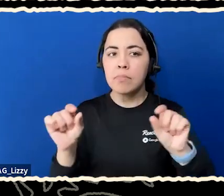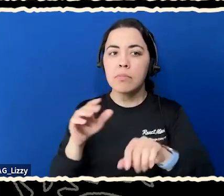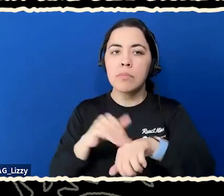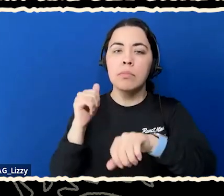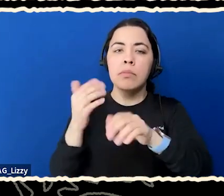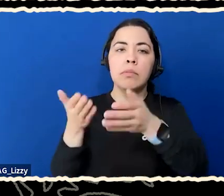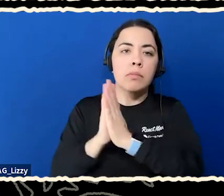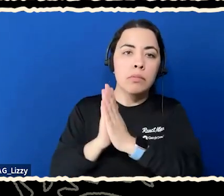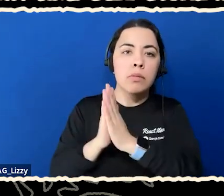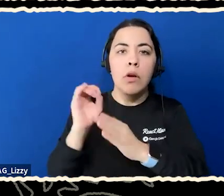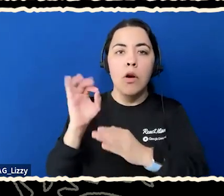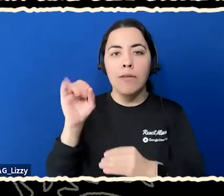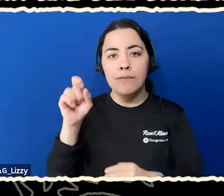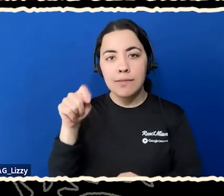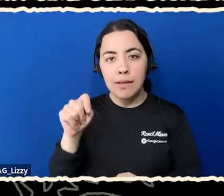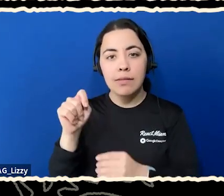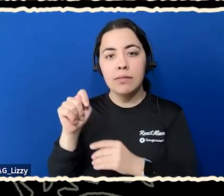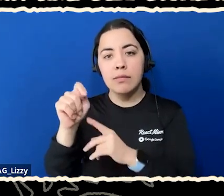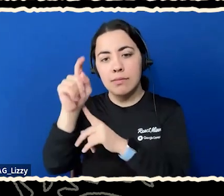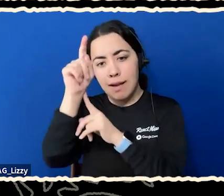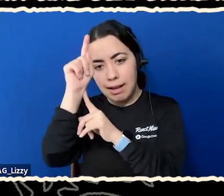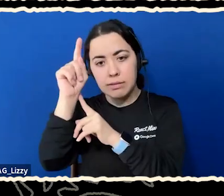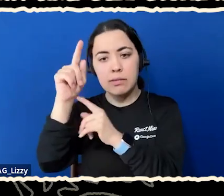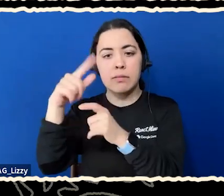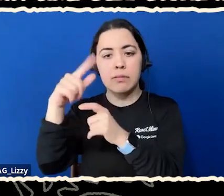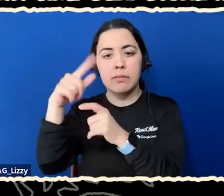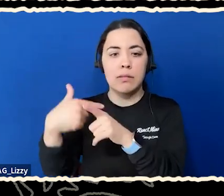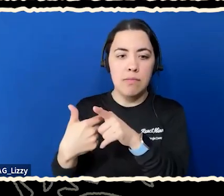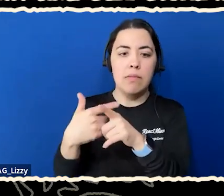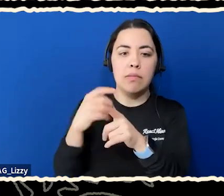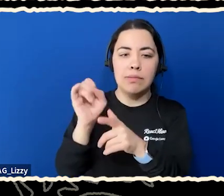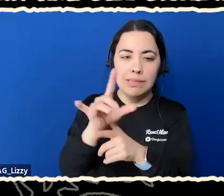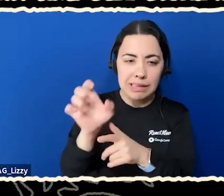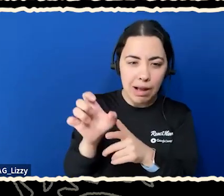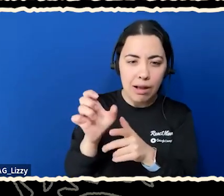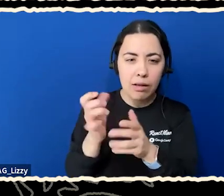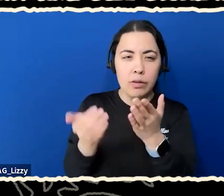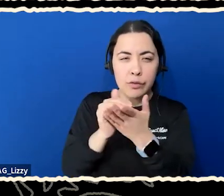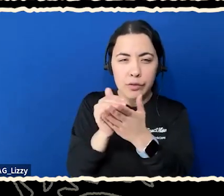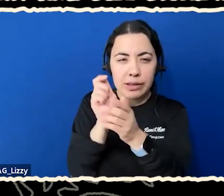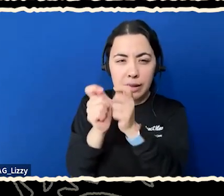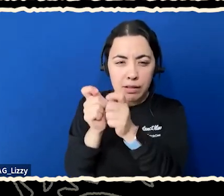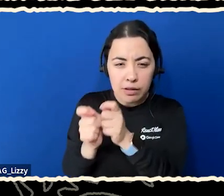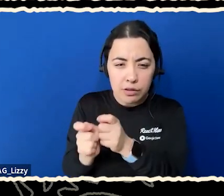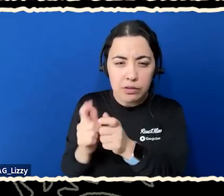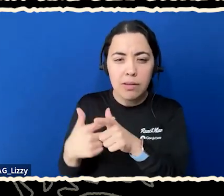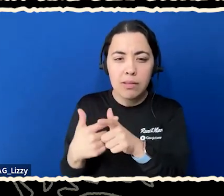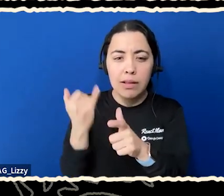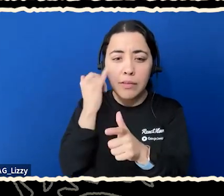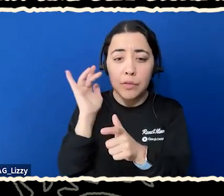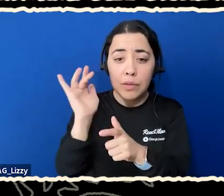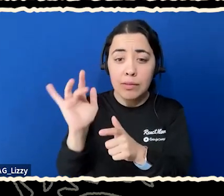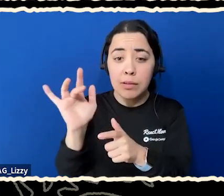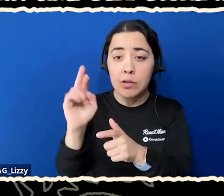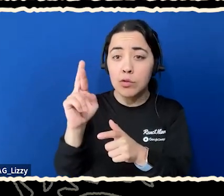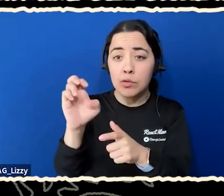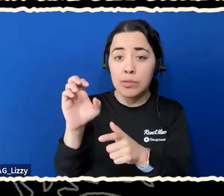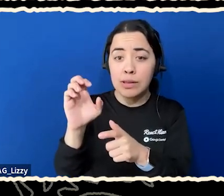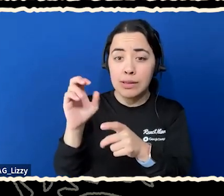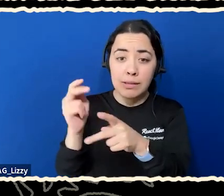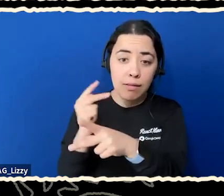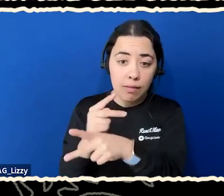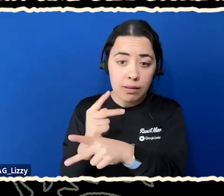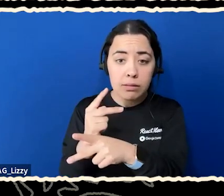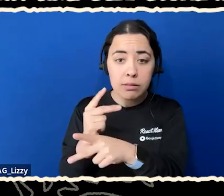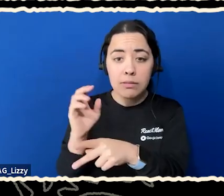style recalculation. And if you click on the recalculate style block, you'll be able to see an arrow pointing to